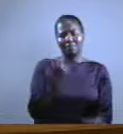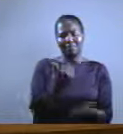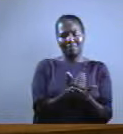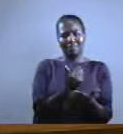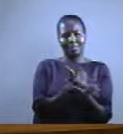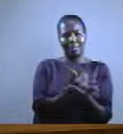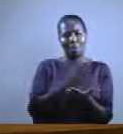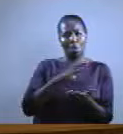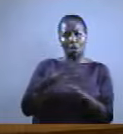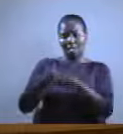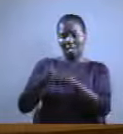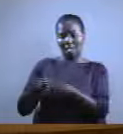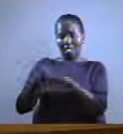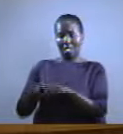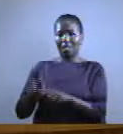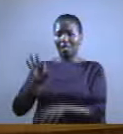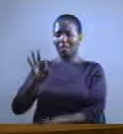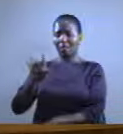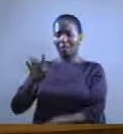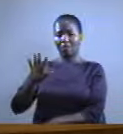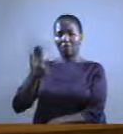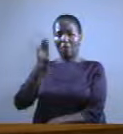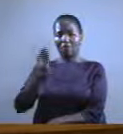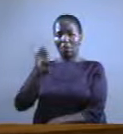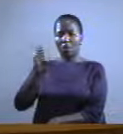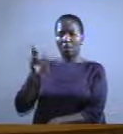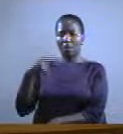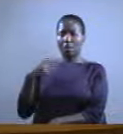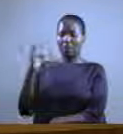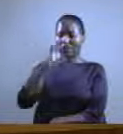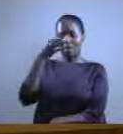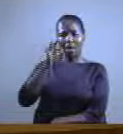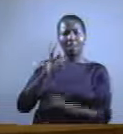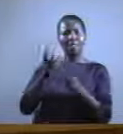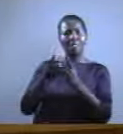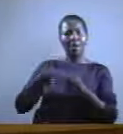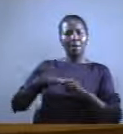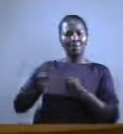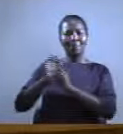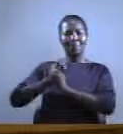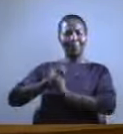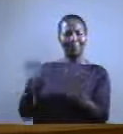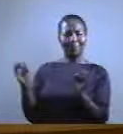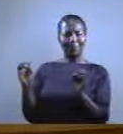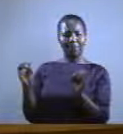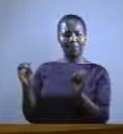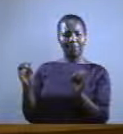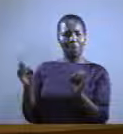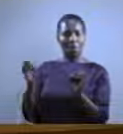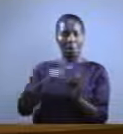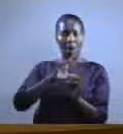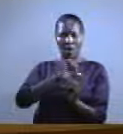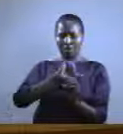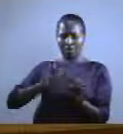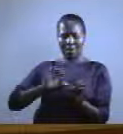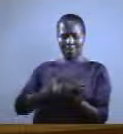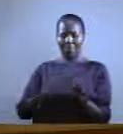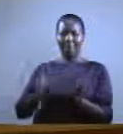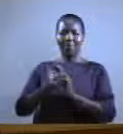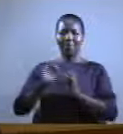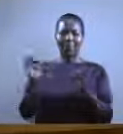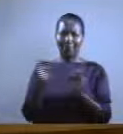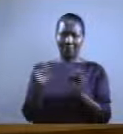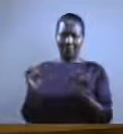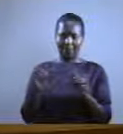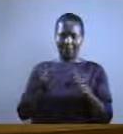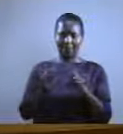on 3.5 billion rands worth of underspending by government's departments without the capacity to spend the money they were given. He also